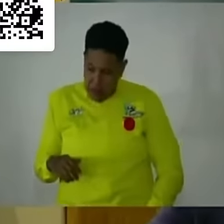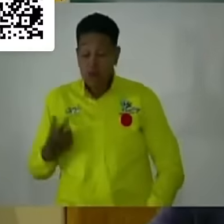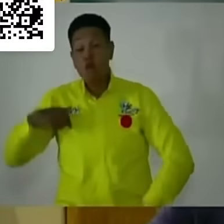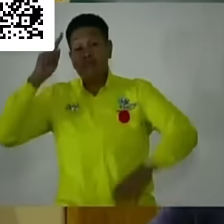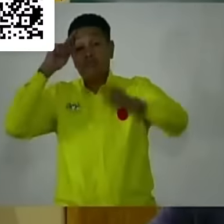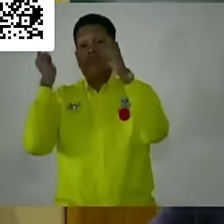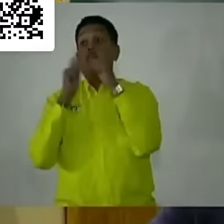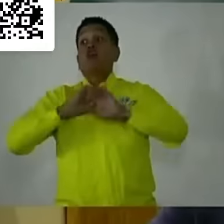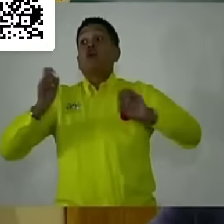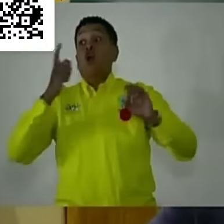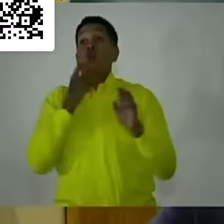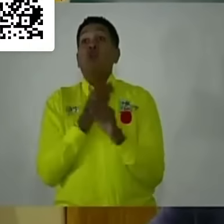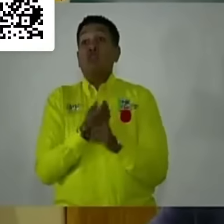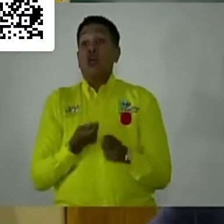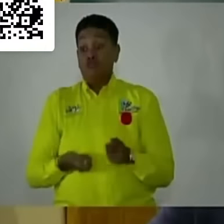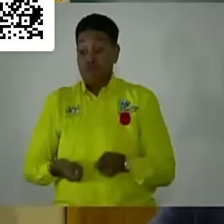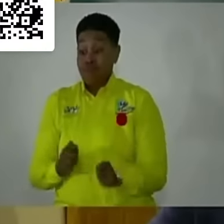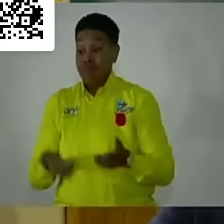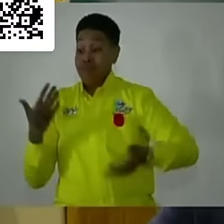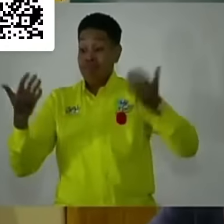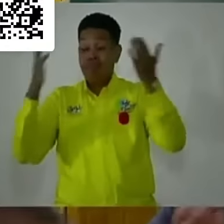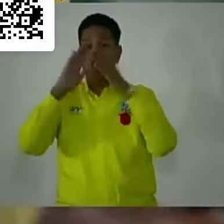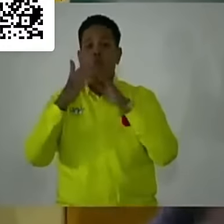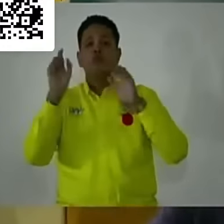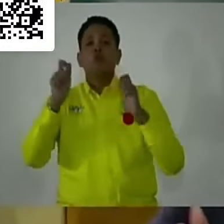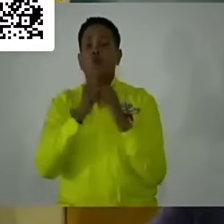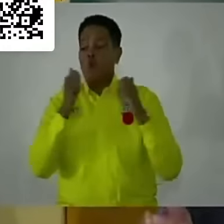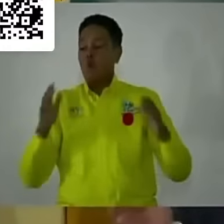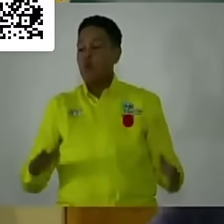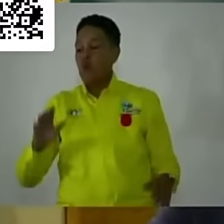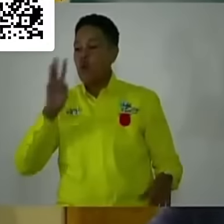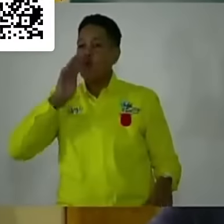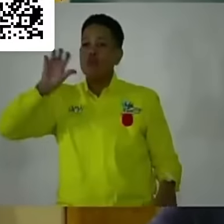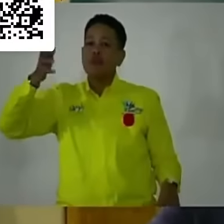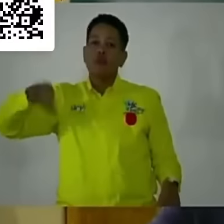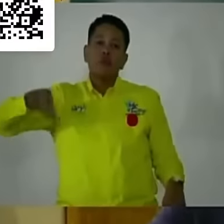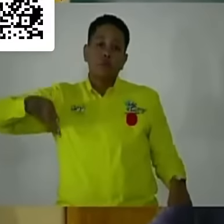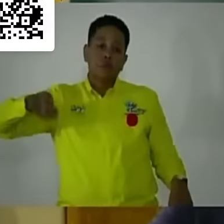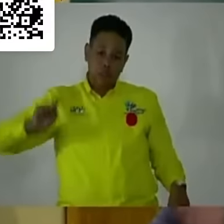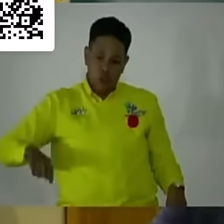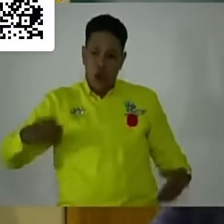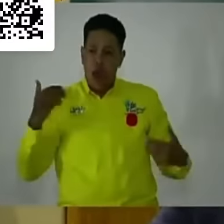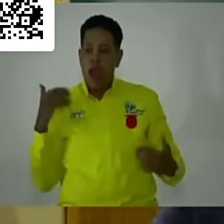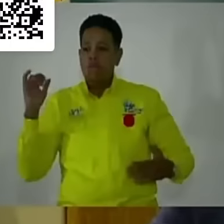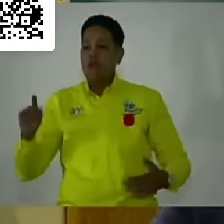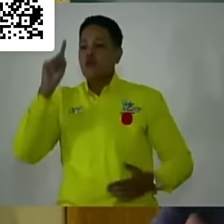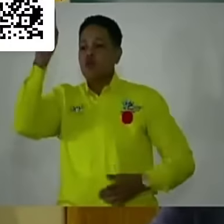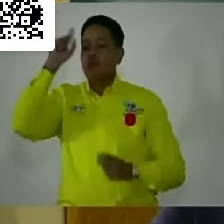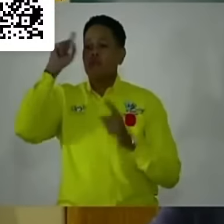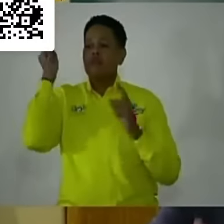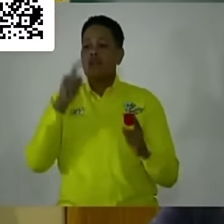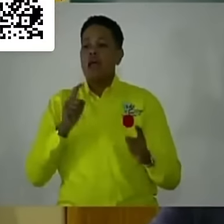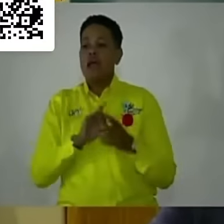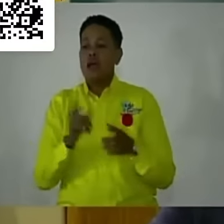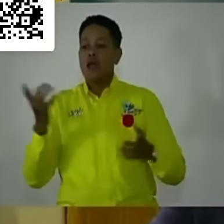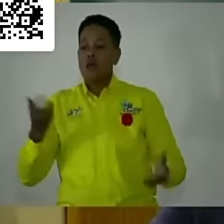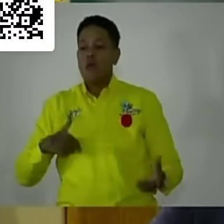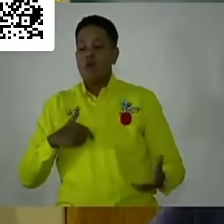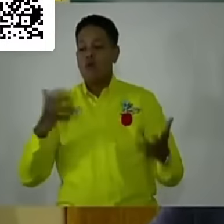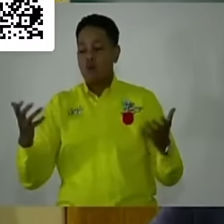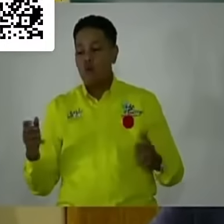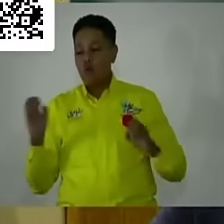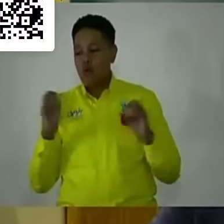these bauxite communities should be without piped water. And that is one of the things that we want, that